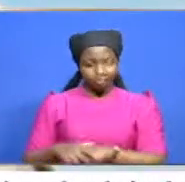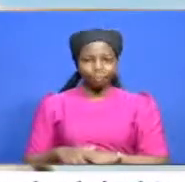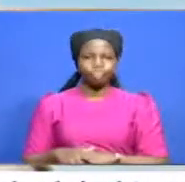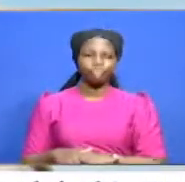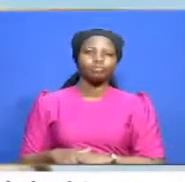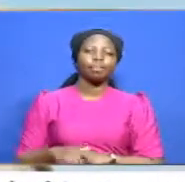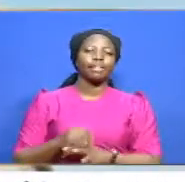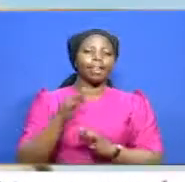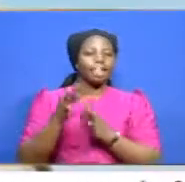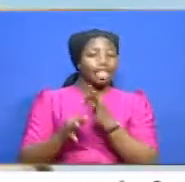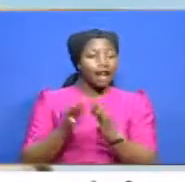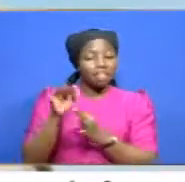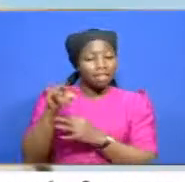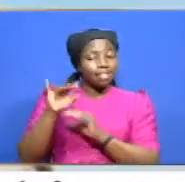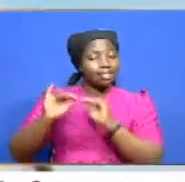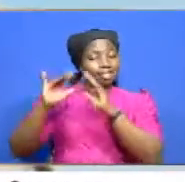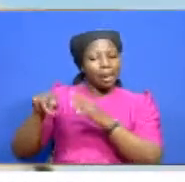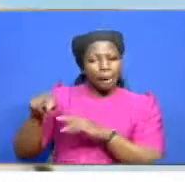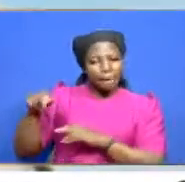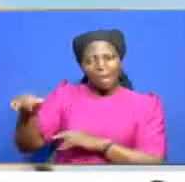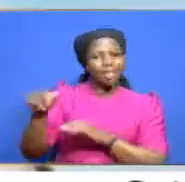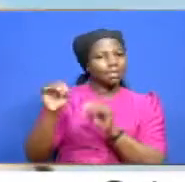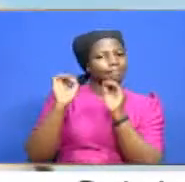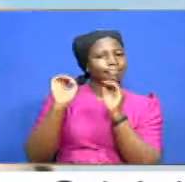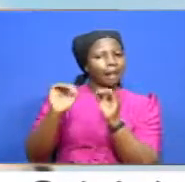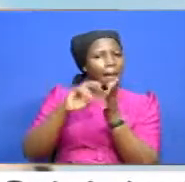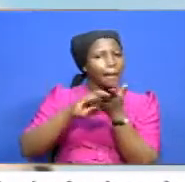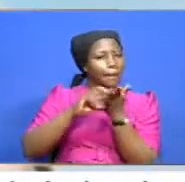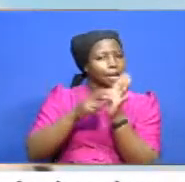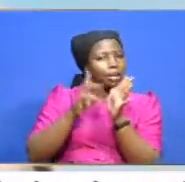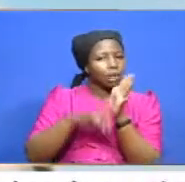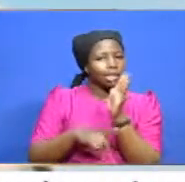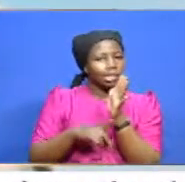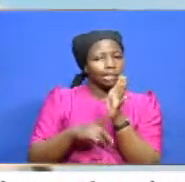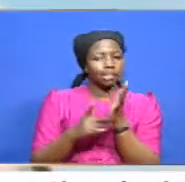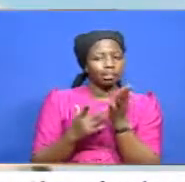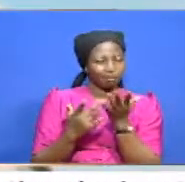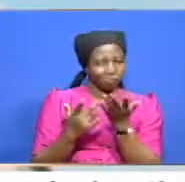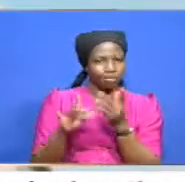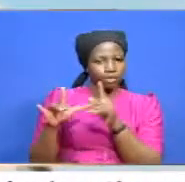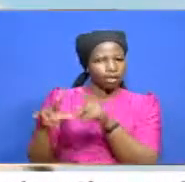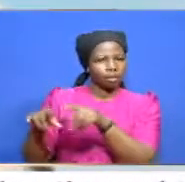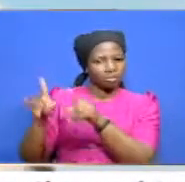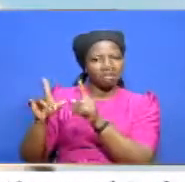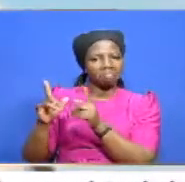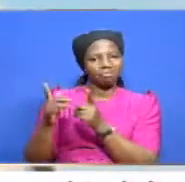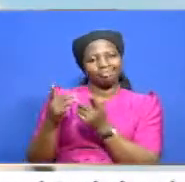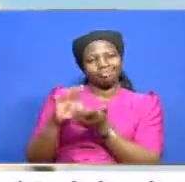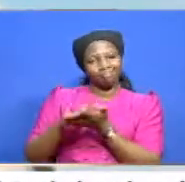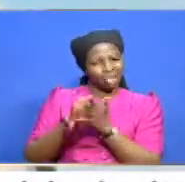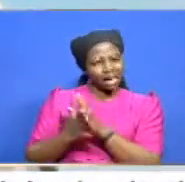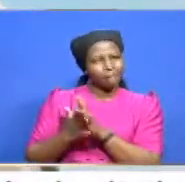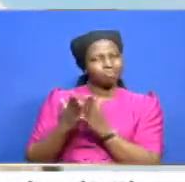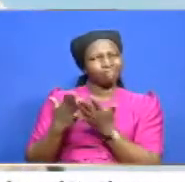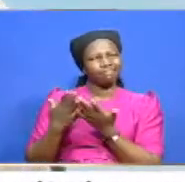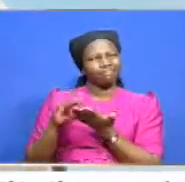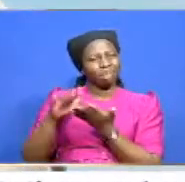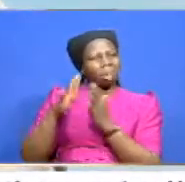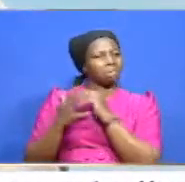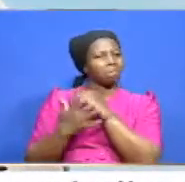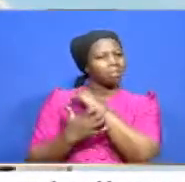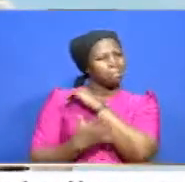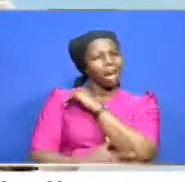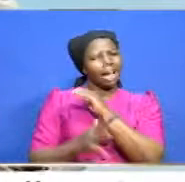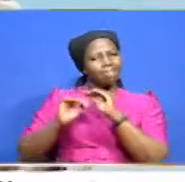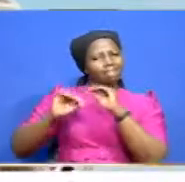If they go without pay, it means that they have become over vulnerable. The teachers have